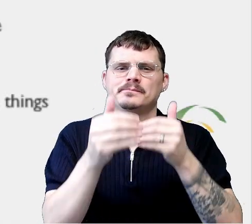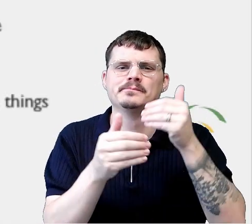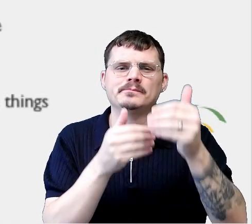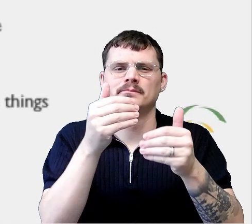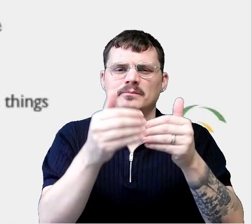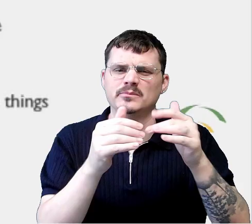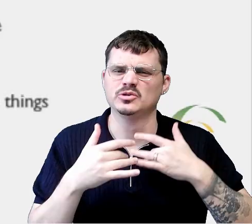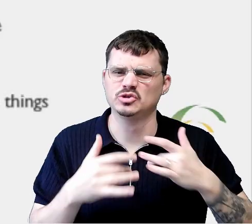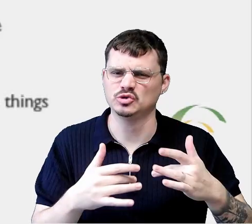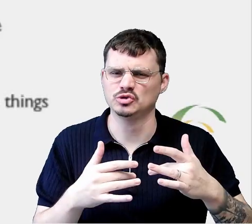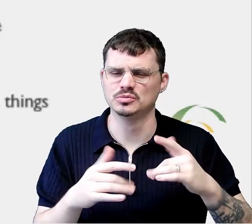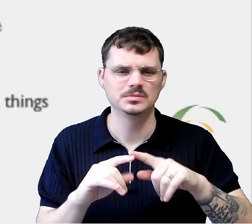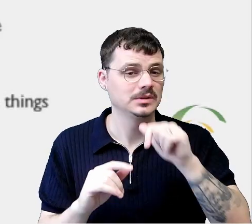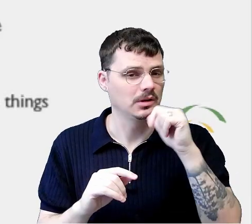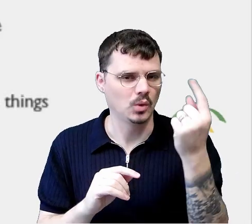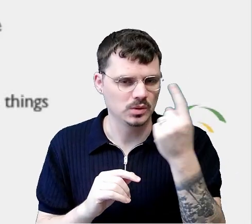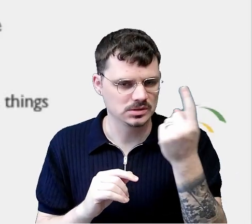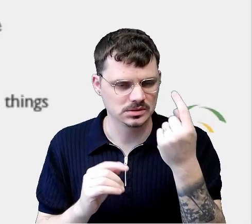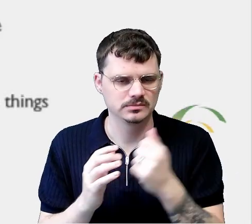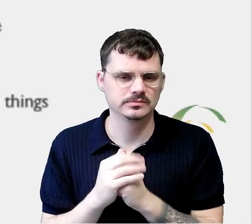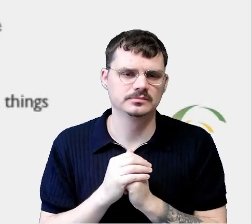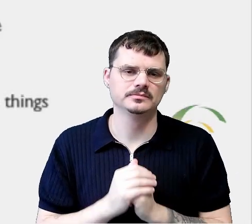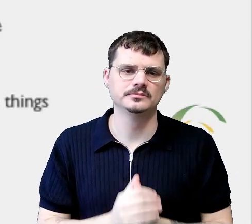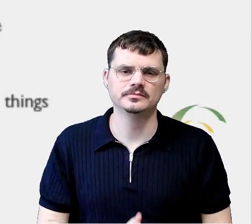time, but not always.